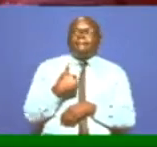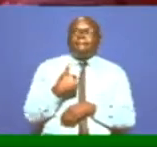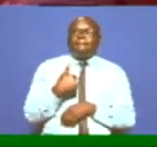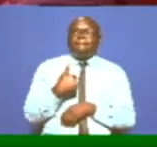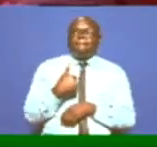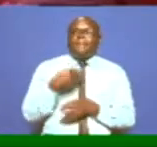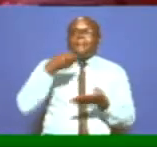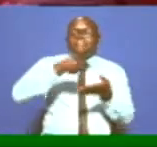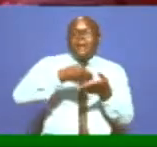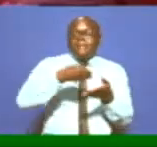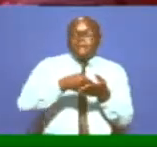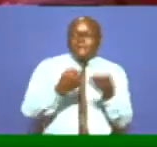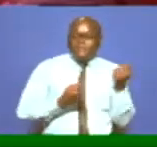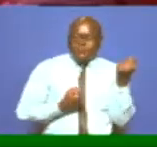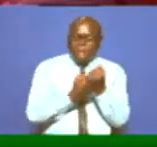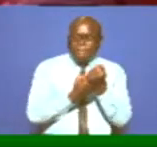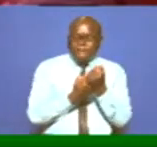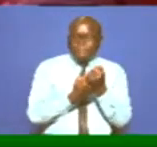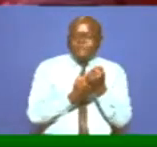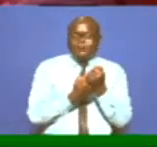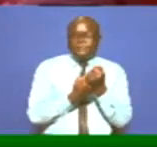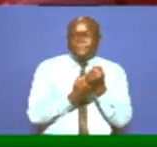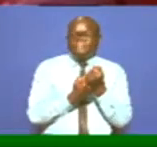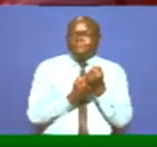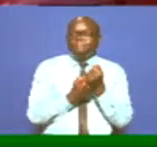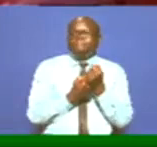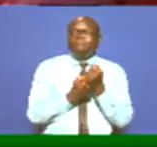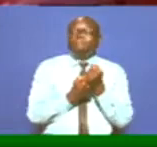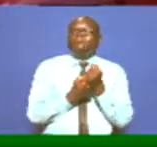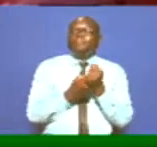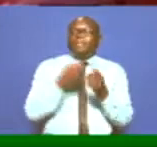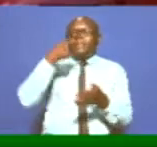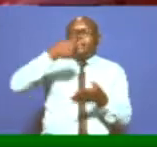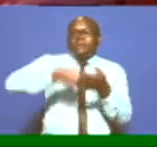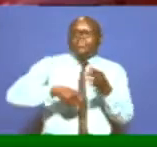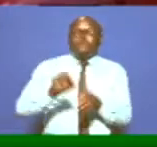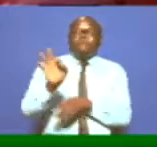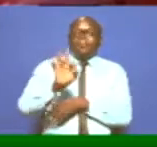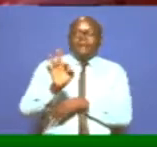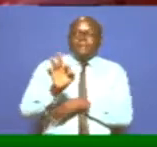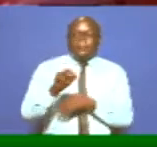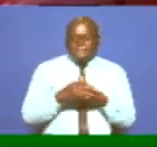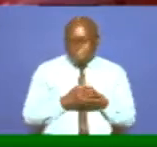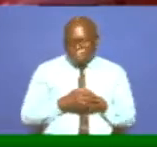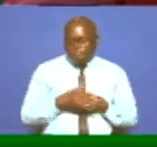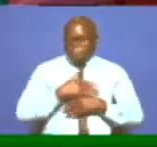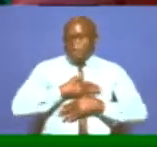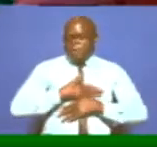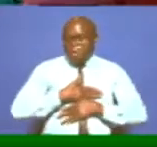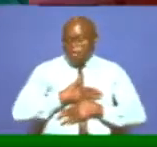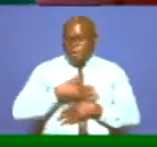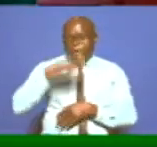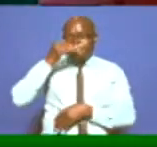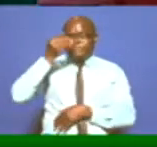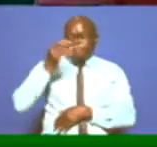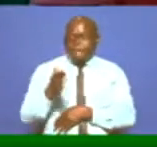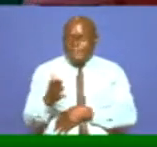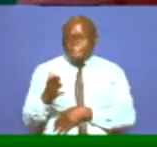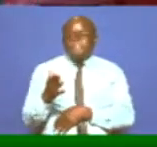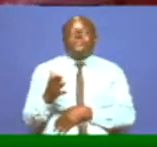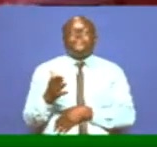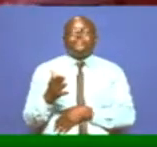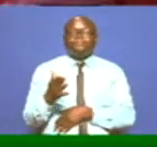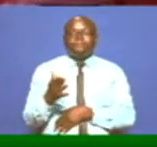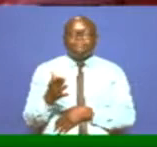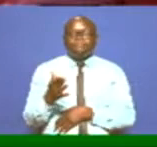money to subsidize the price of fertilizer, Honorable Speaker. Honorable Speaker, and